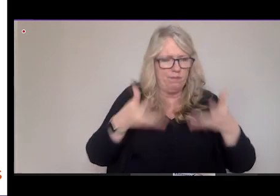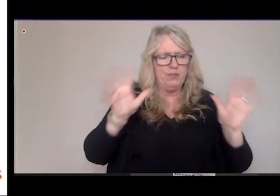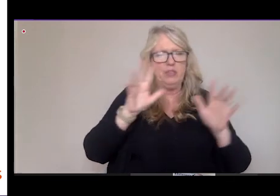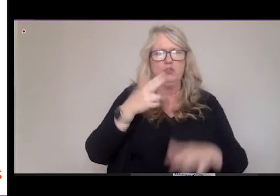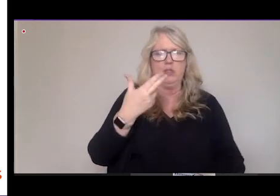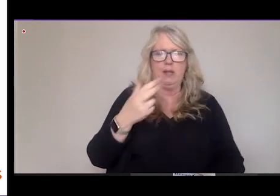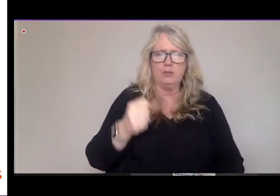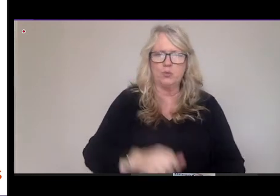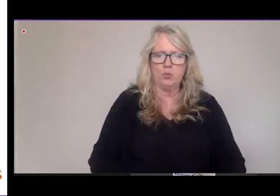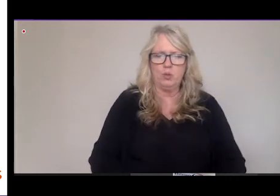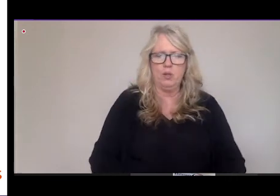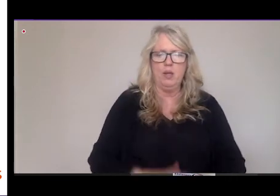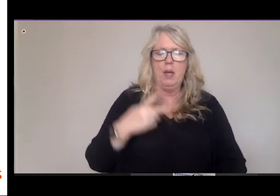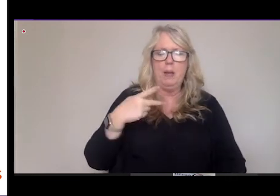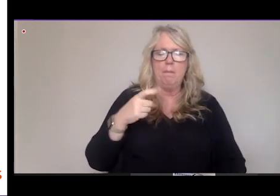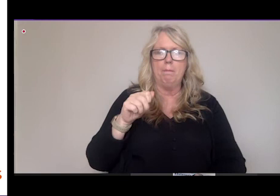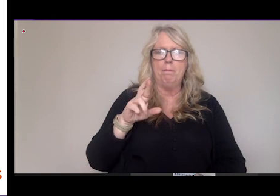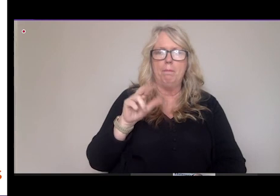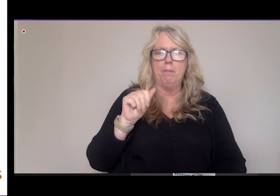they're leaving high school?